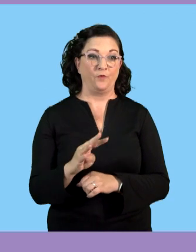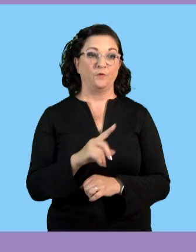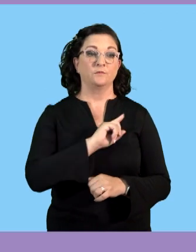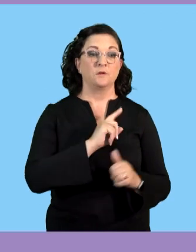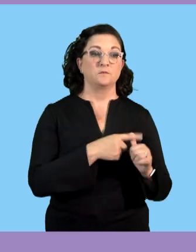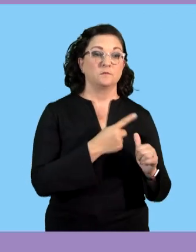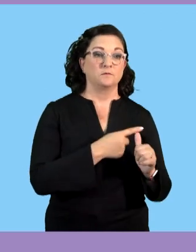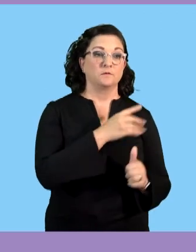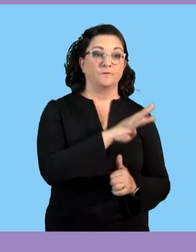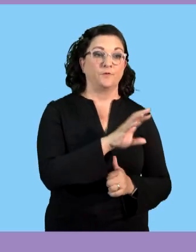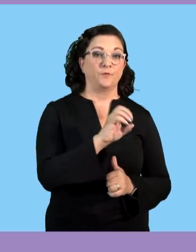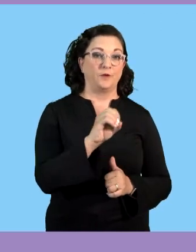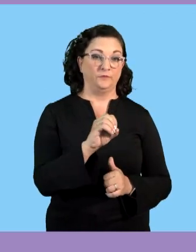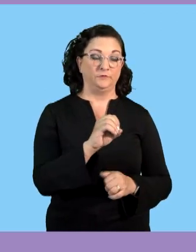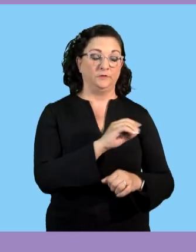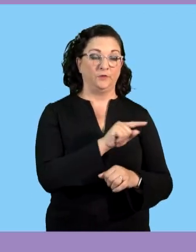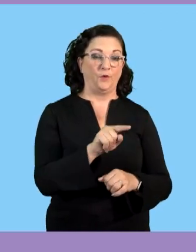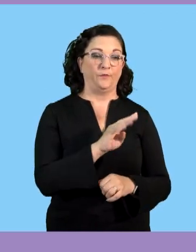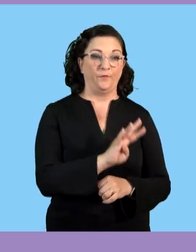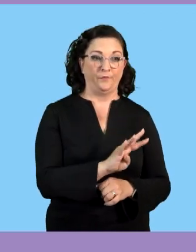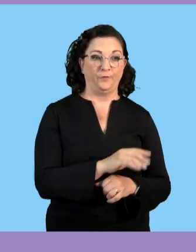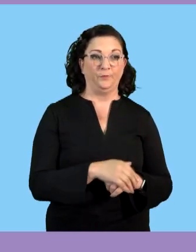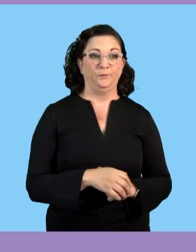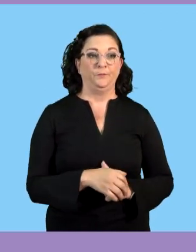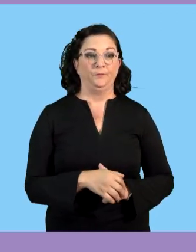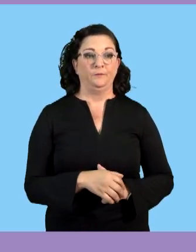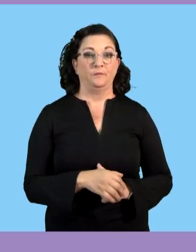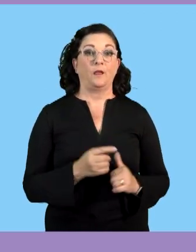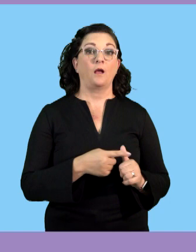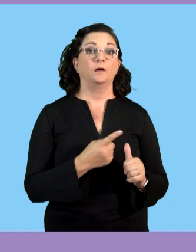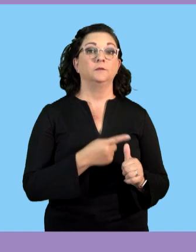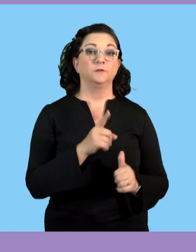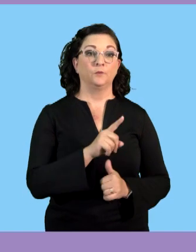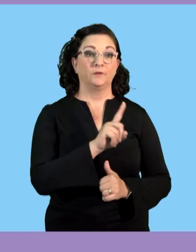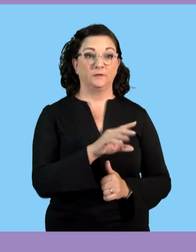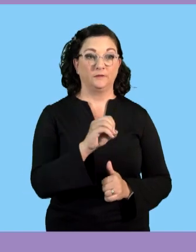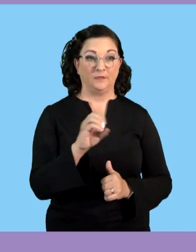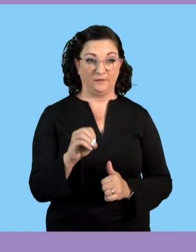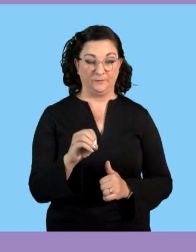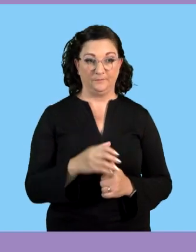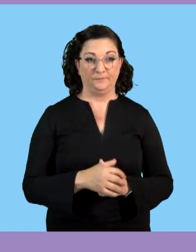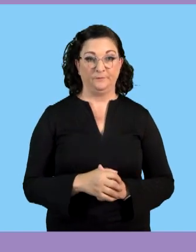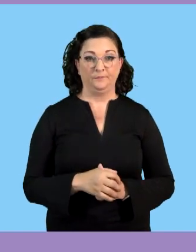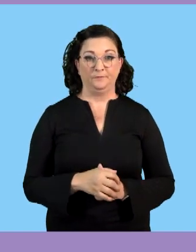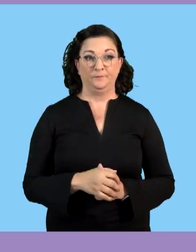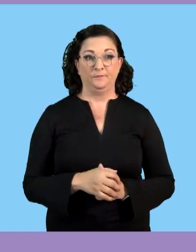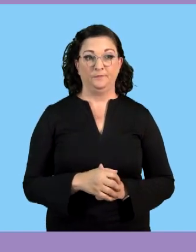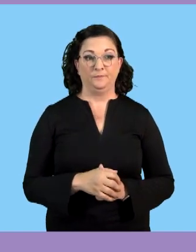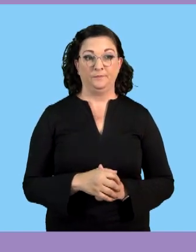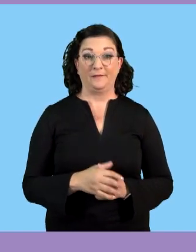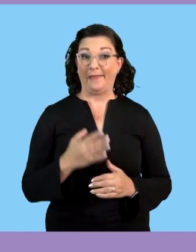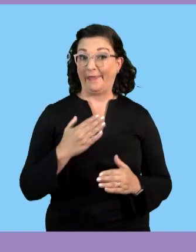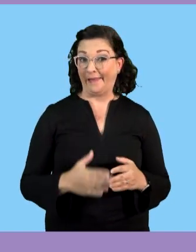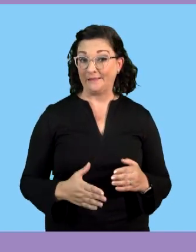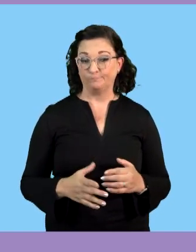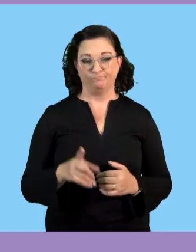400. And 1 times 4 will give you 4. And your final answer will then be 100. But